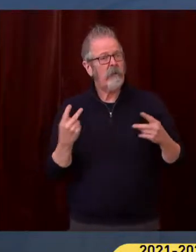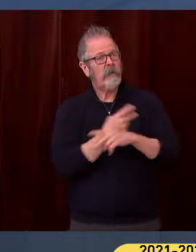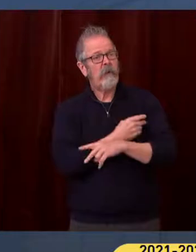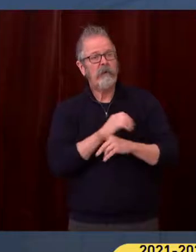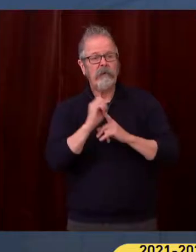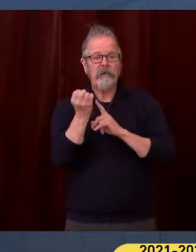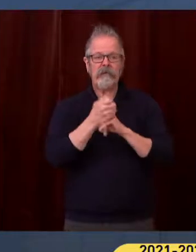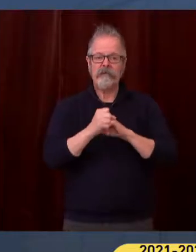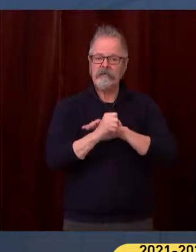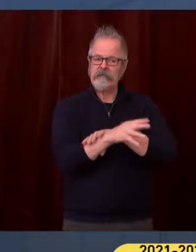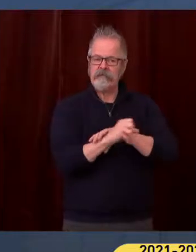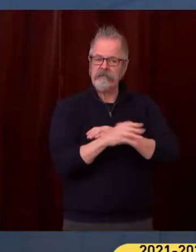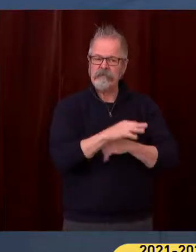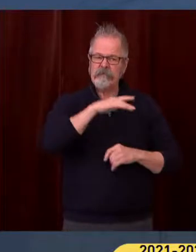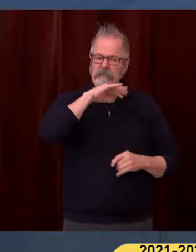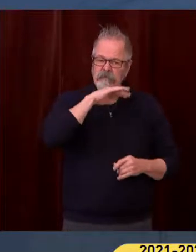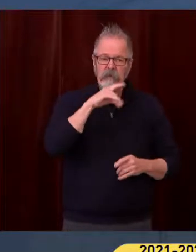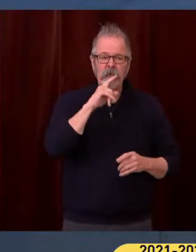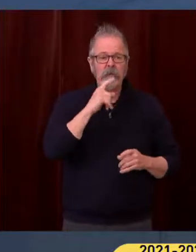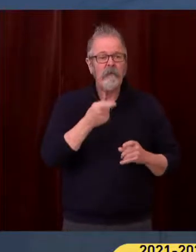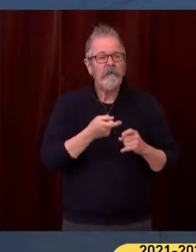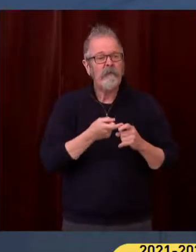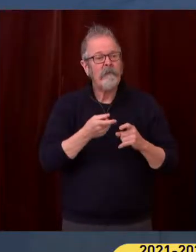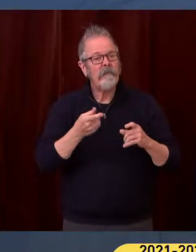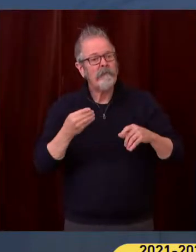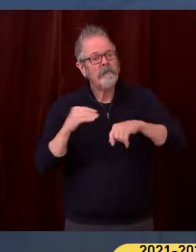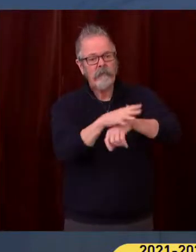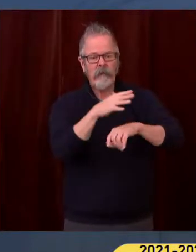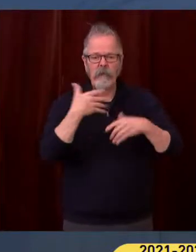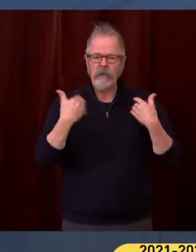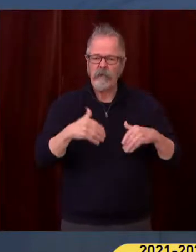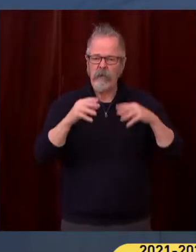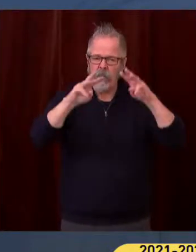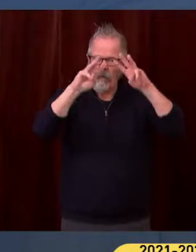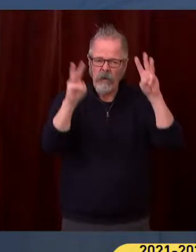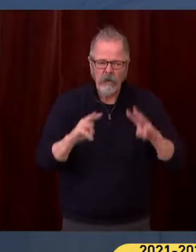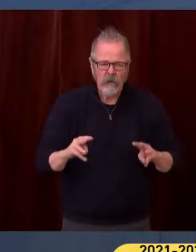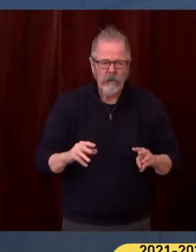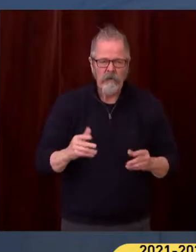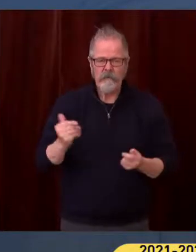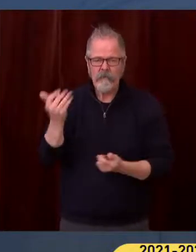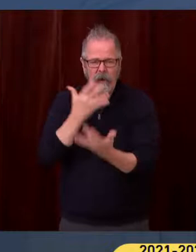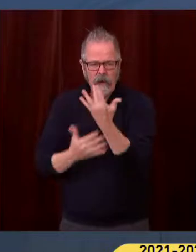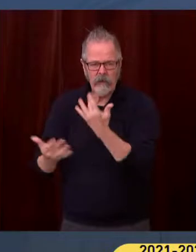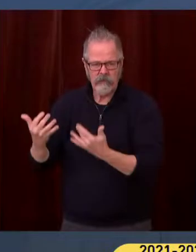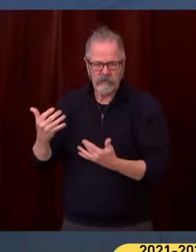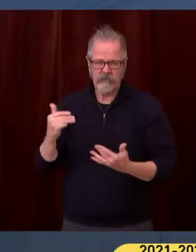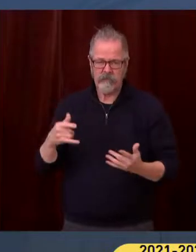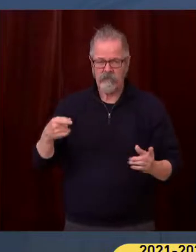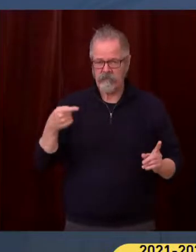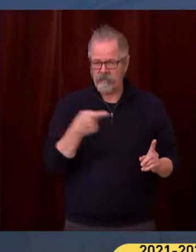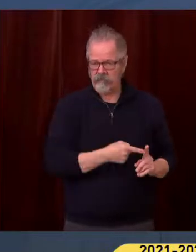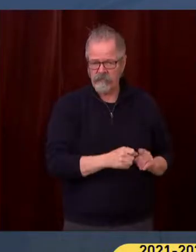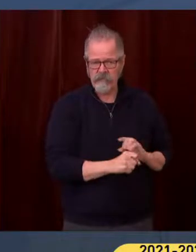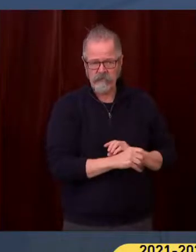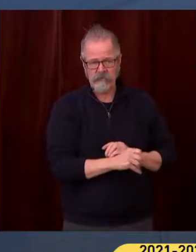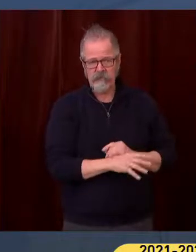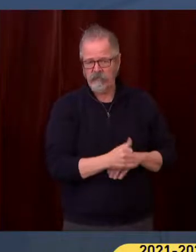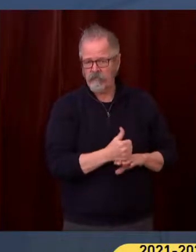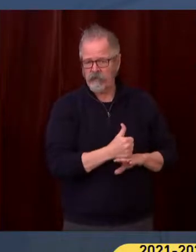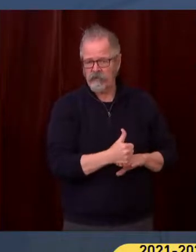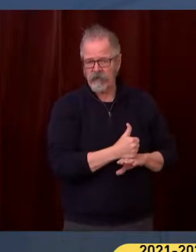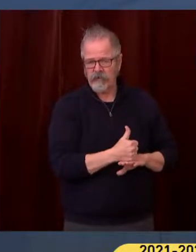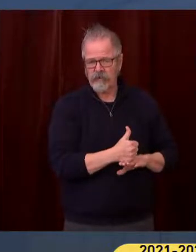events, exacerbating wildfires, is our transportation sector. Of all of the sectors of emissions in our state, transportation